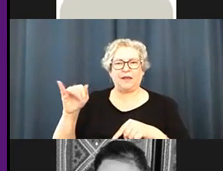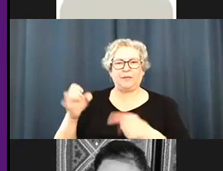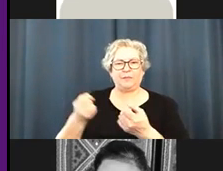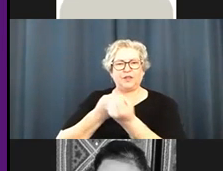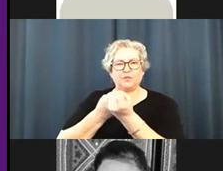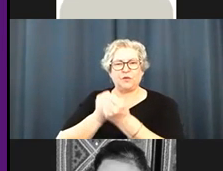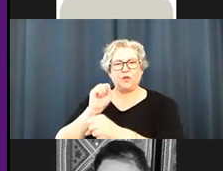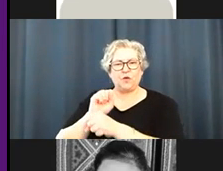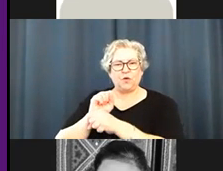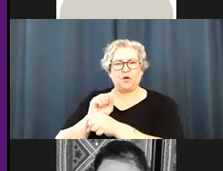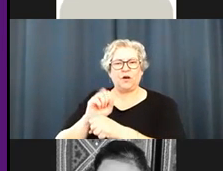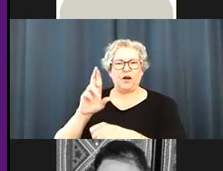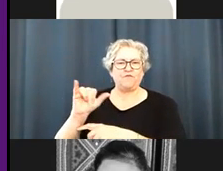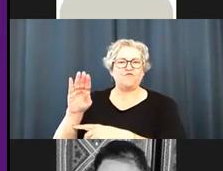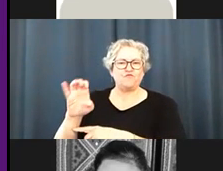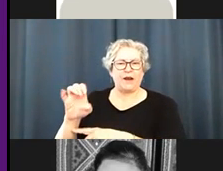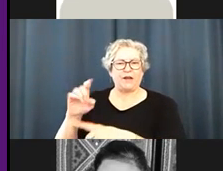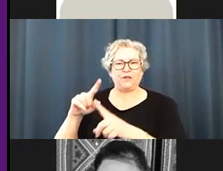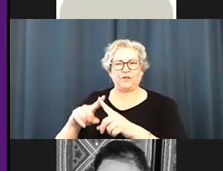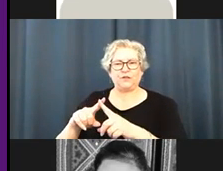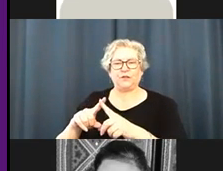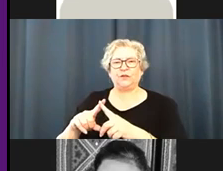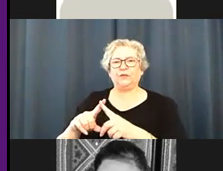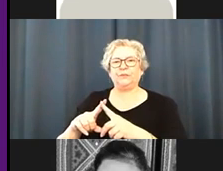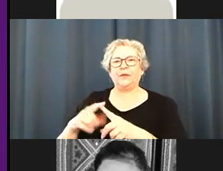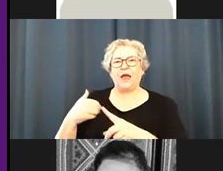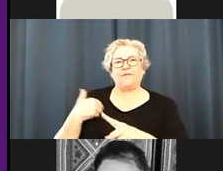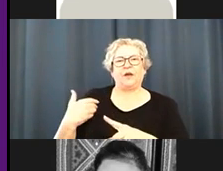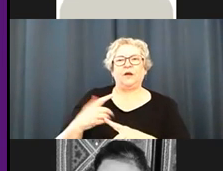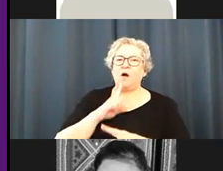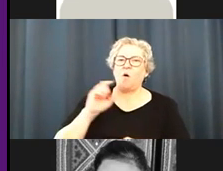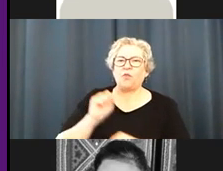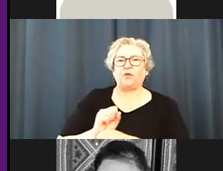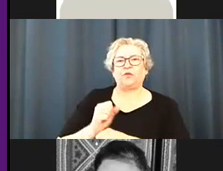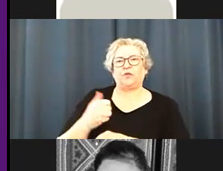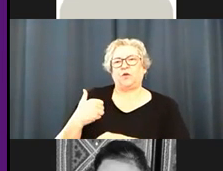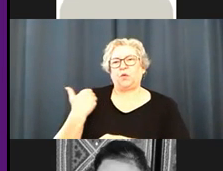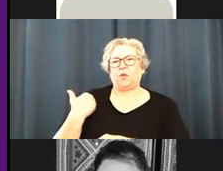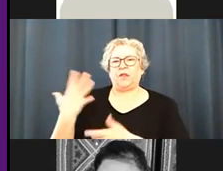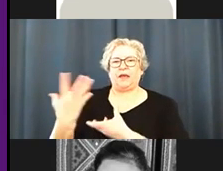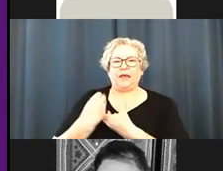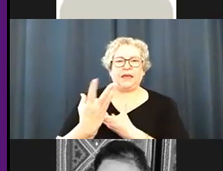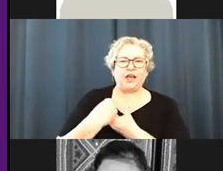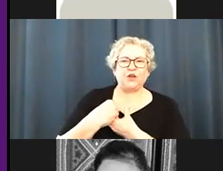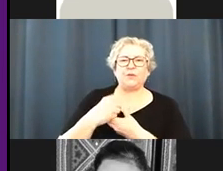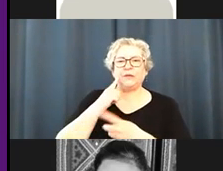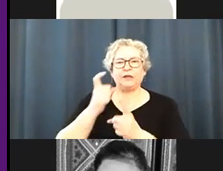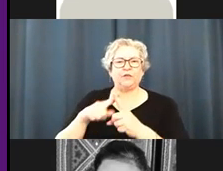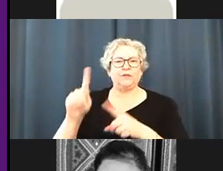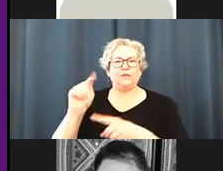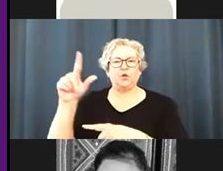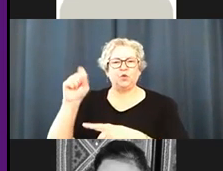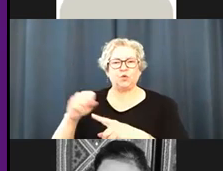of RAISE to promote authentic youth engagement and trying to give tools and supports that can help your organizations make